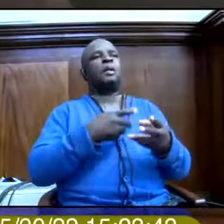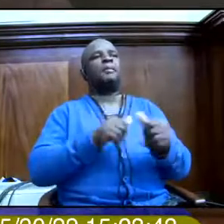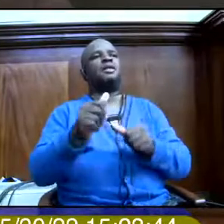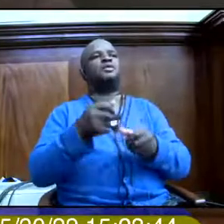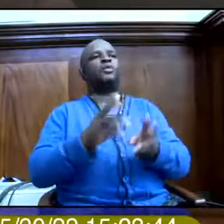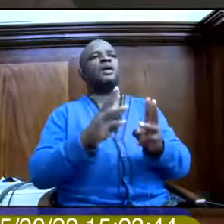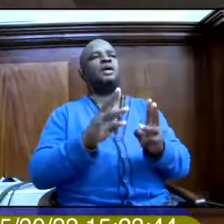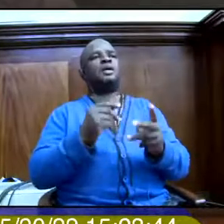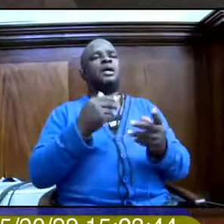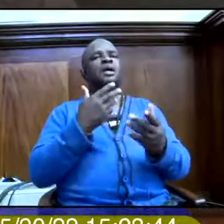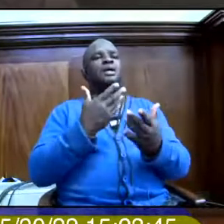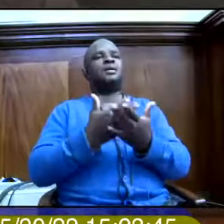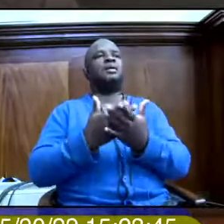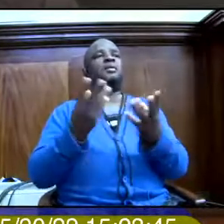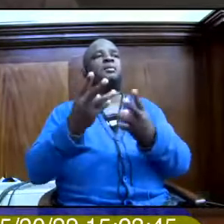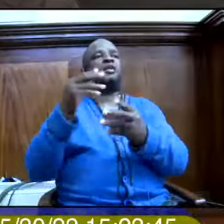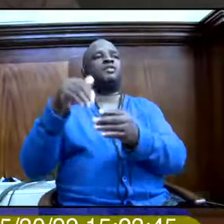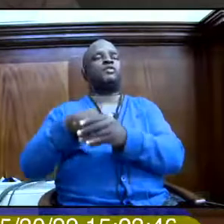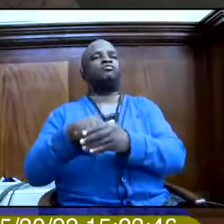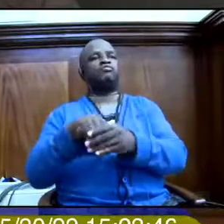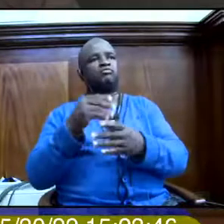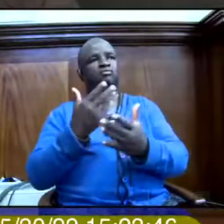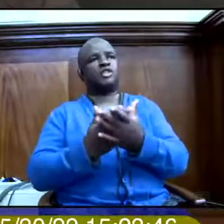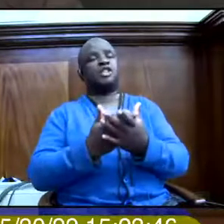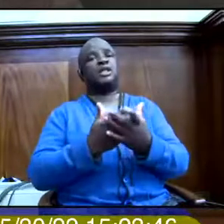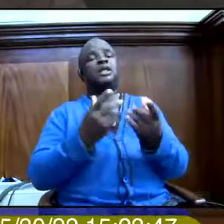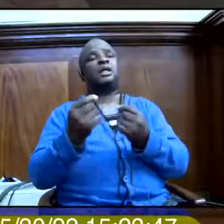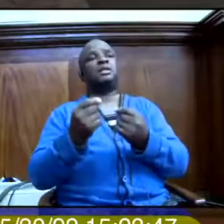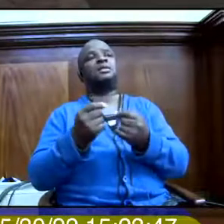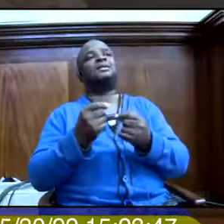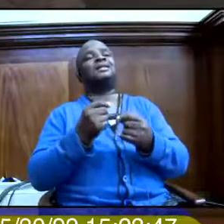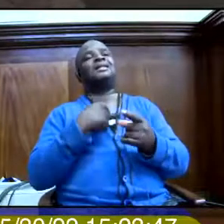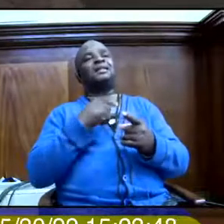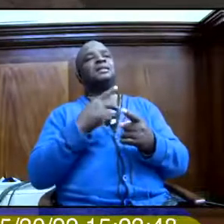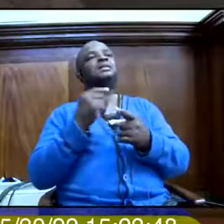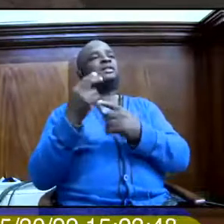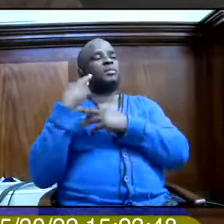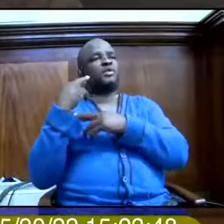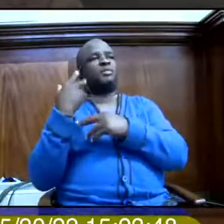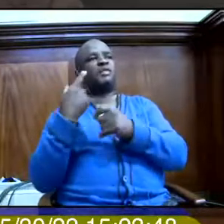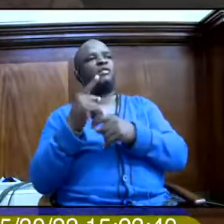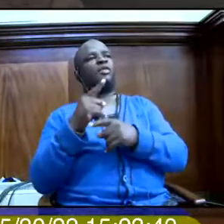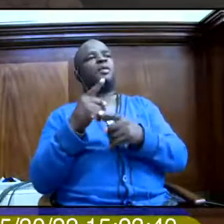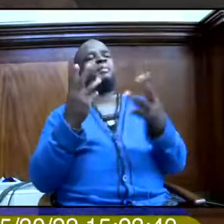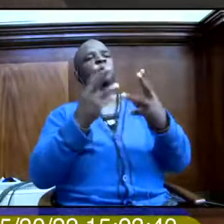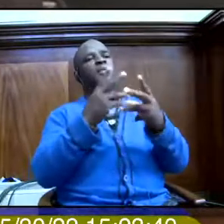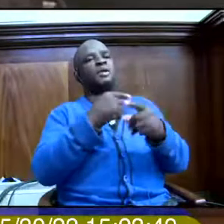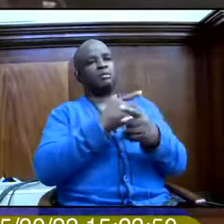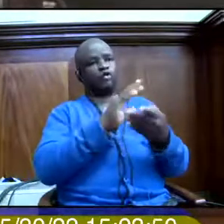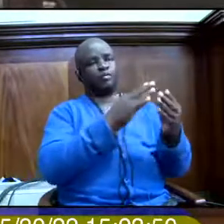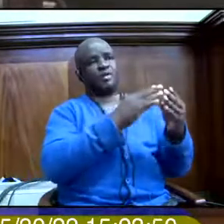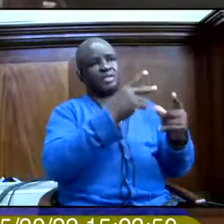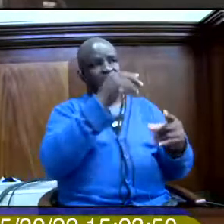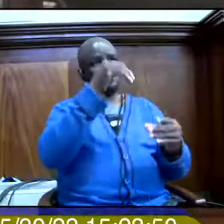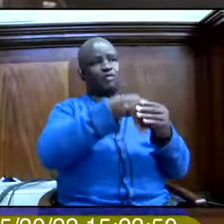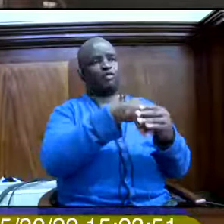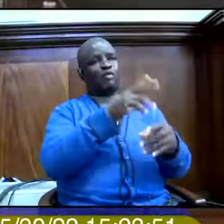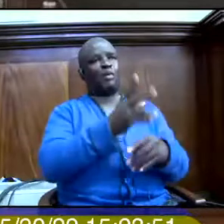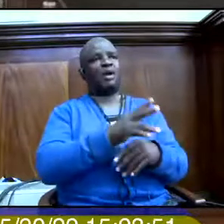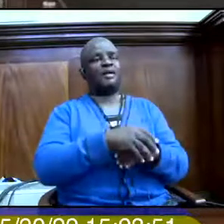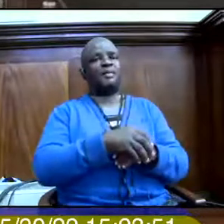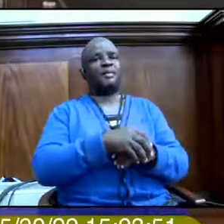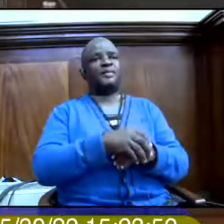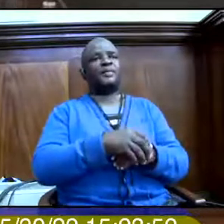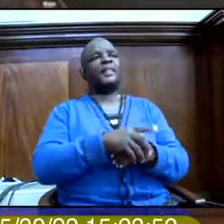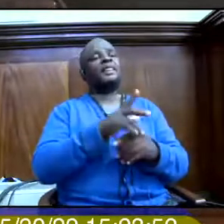ensure that those elected can be made directly accountable to those that elect them and that this